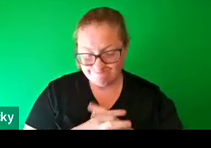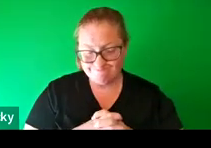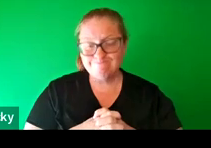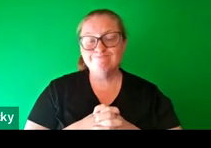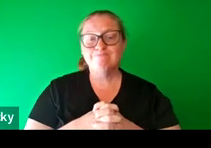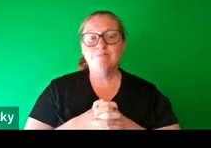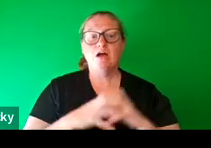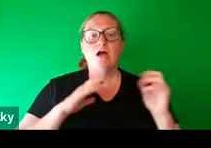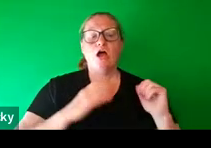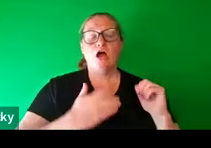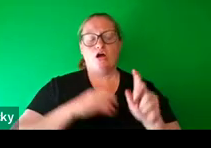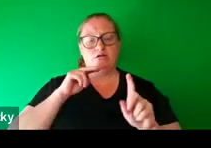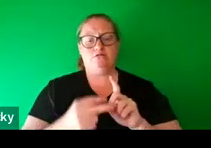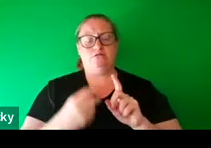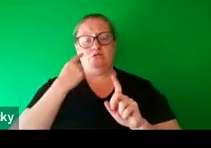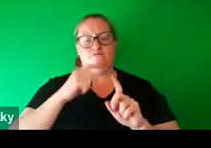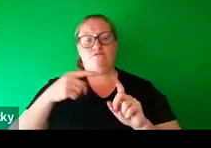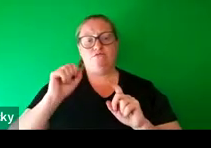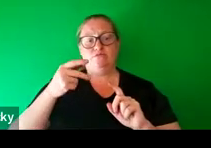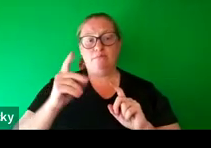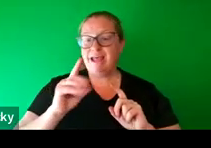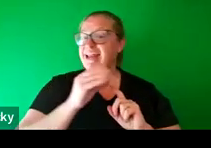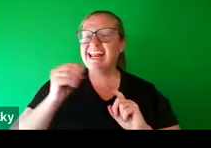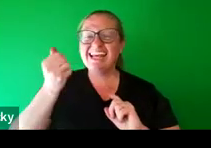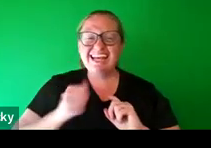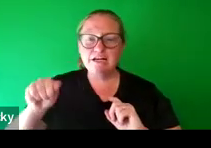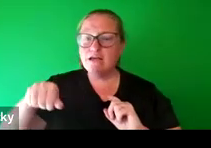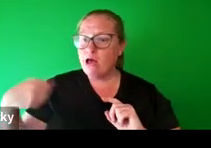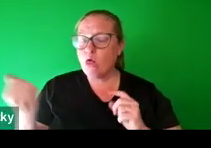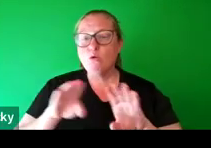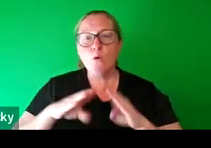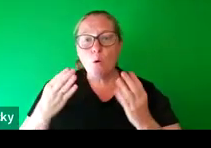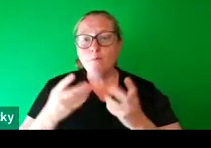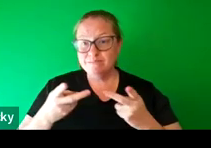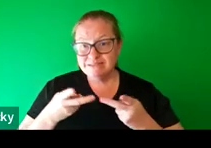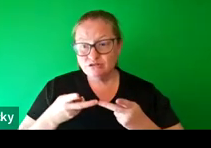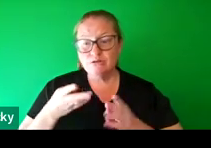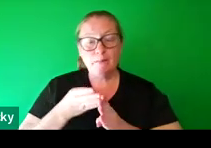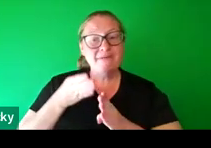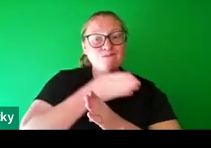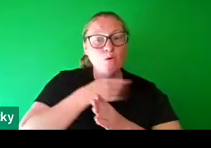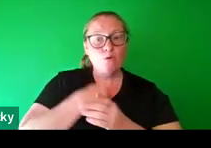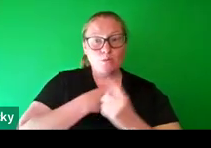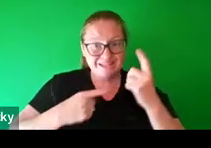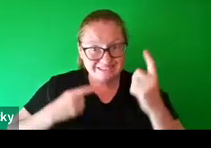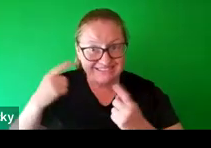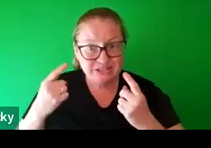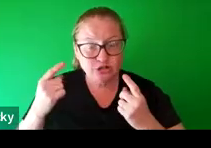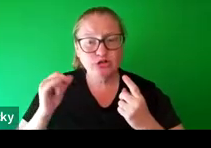on SPED and any position, any other open position is, before we even consider whether it should